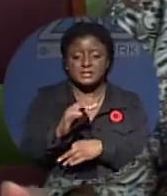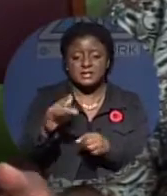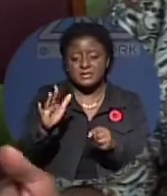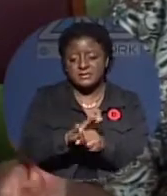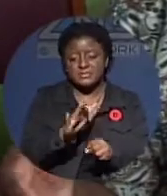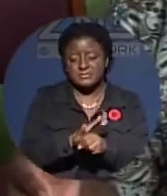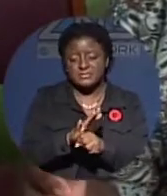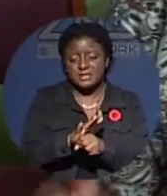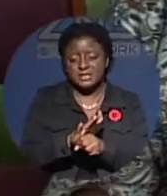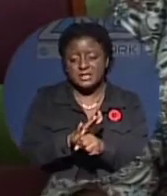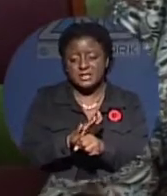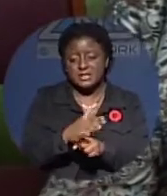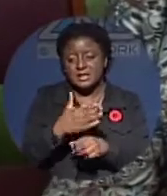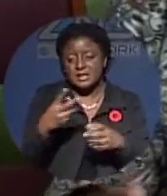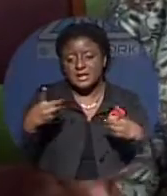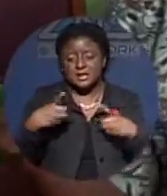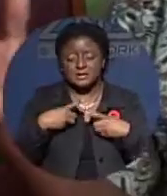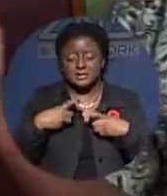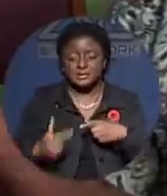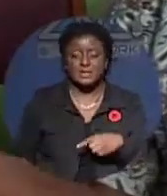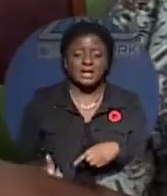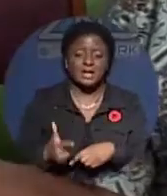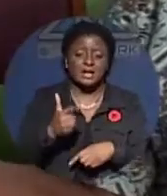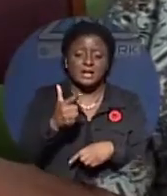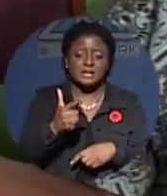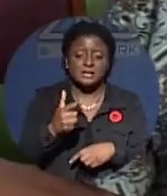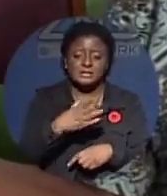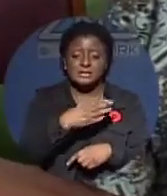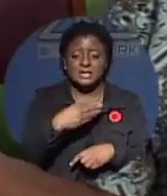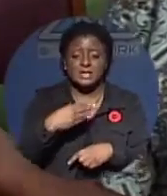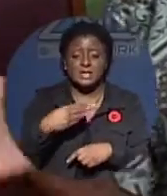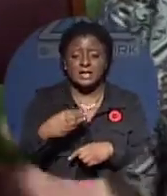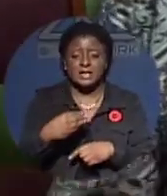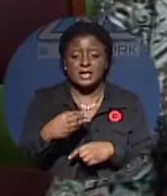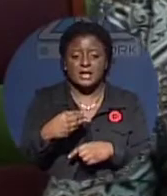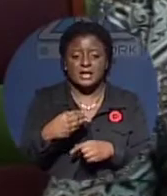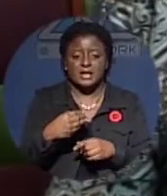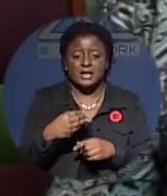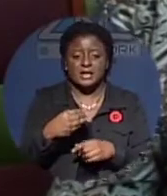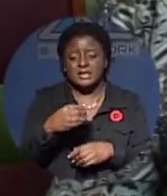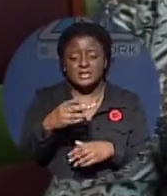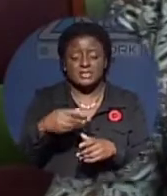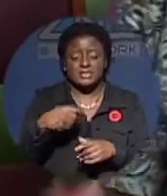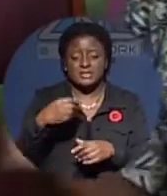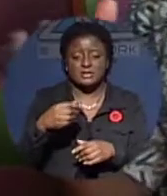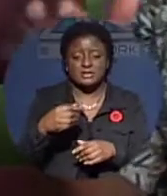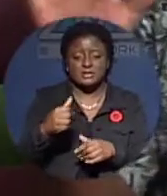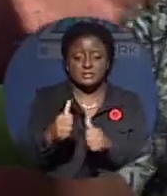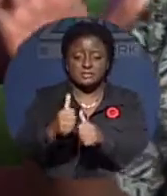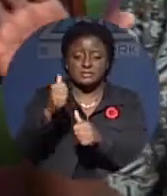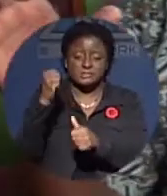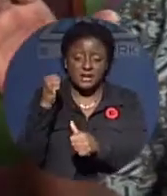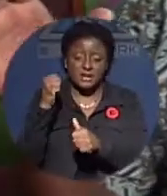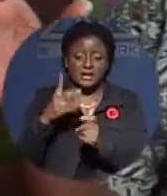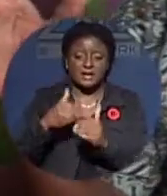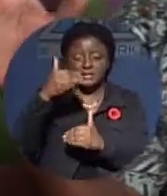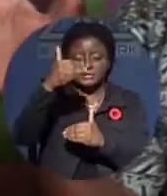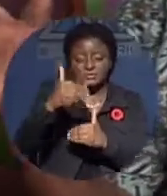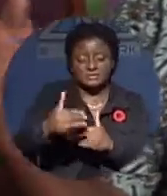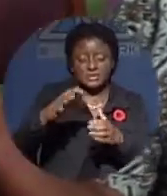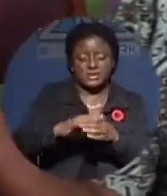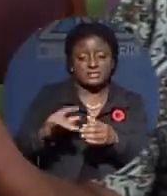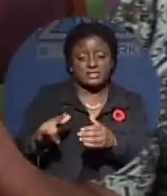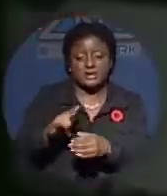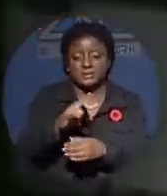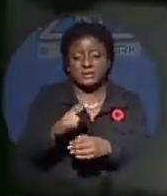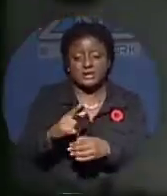with guns and the tail and the nose and under the belly and the top. So it